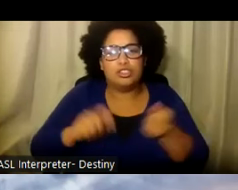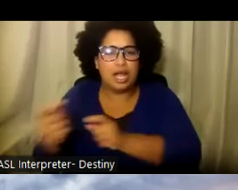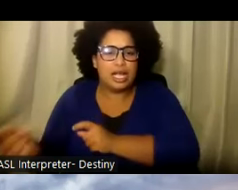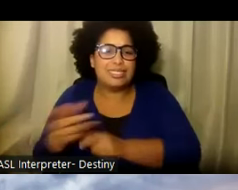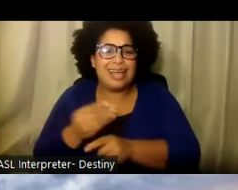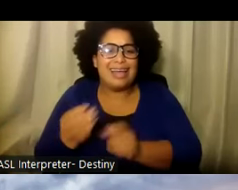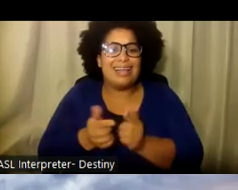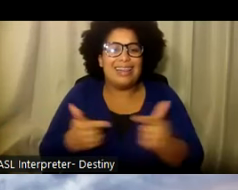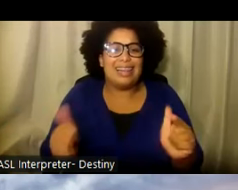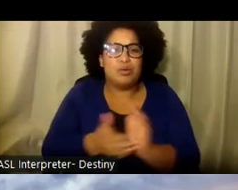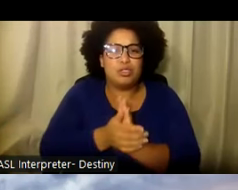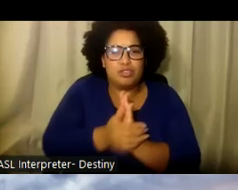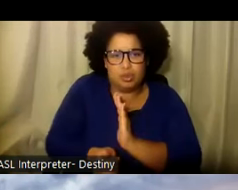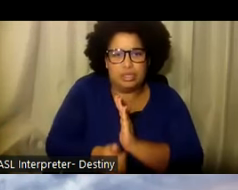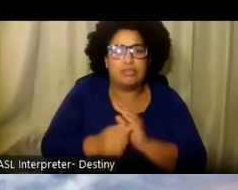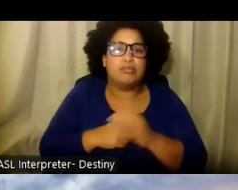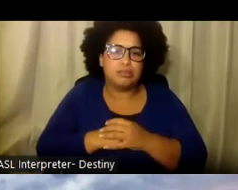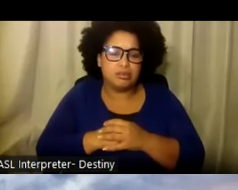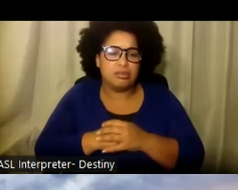Next slide, please.